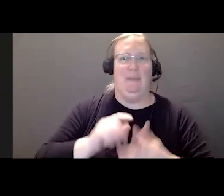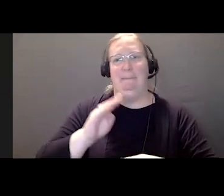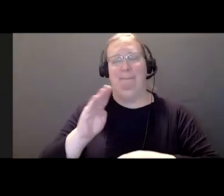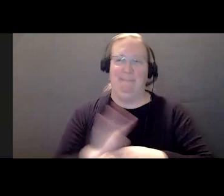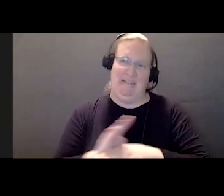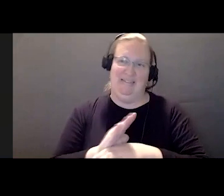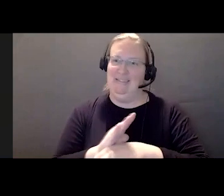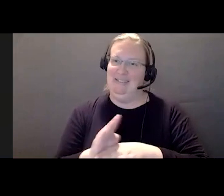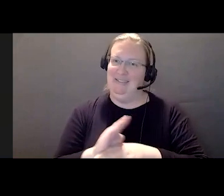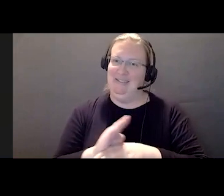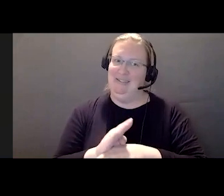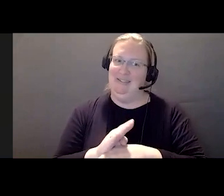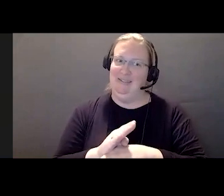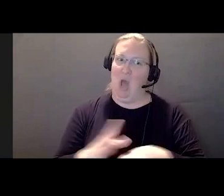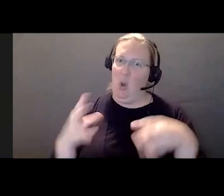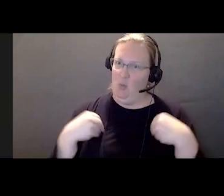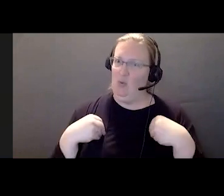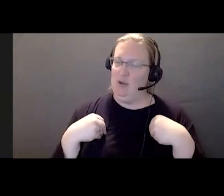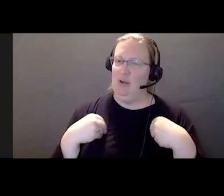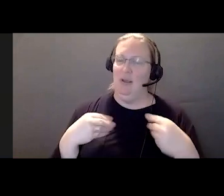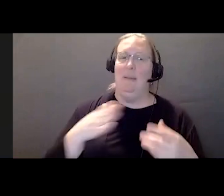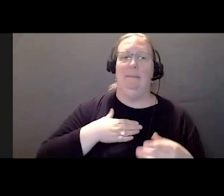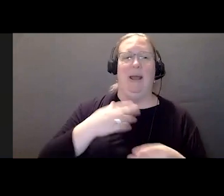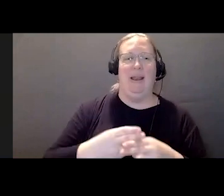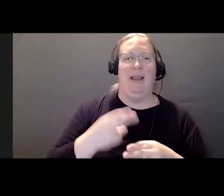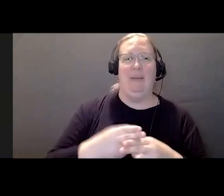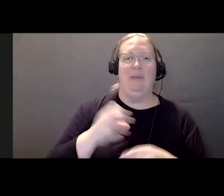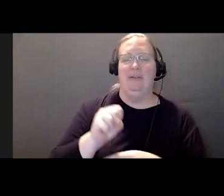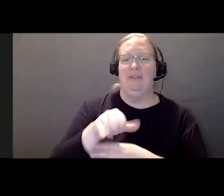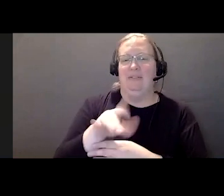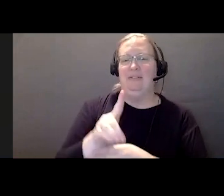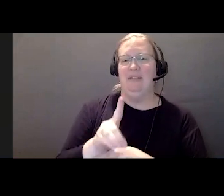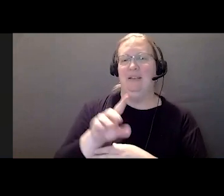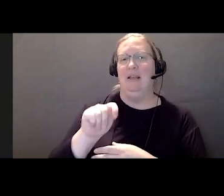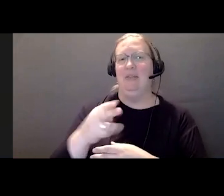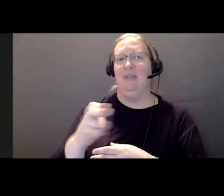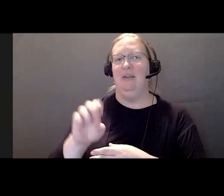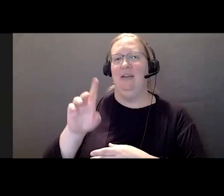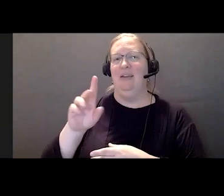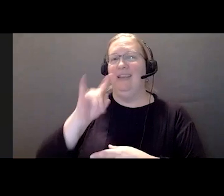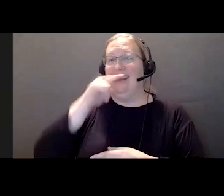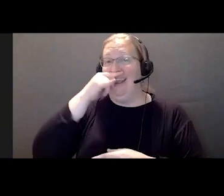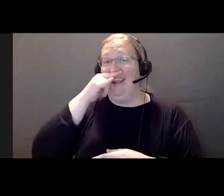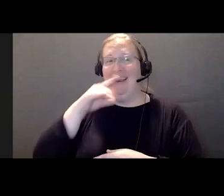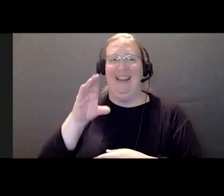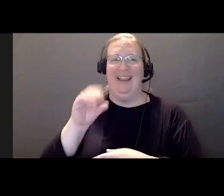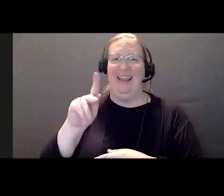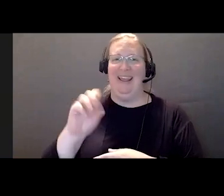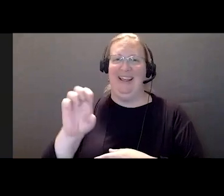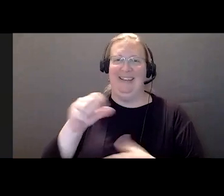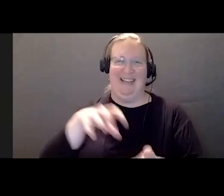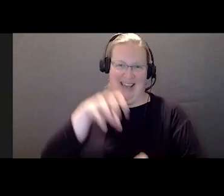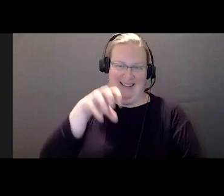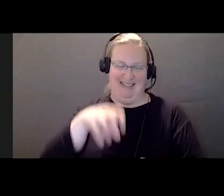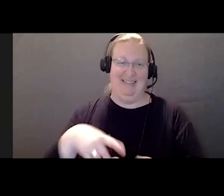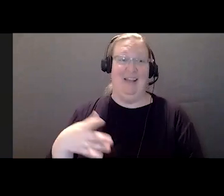ownership. My business name is Sid the Kid Cakes. I plan to advertise on social